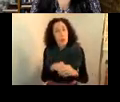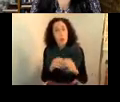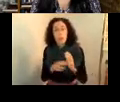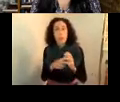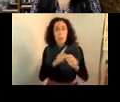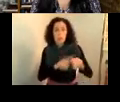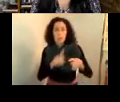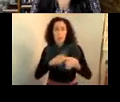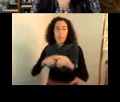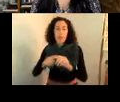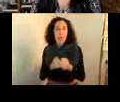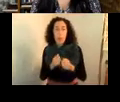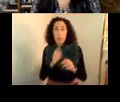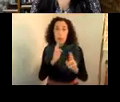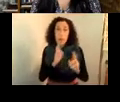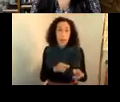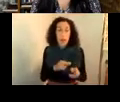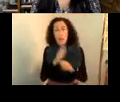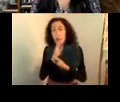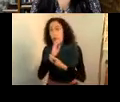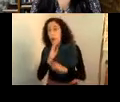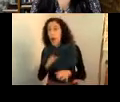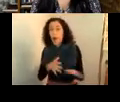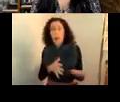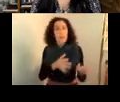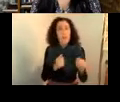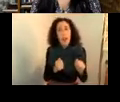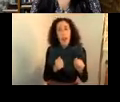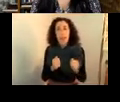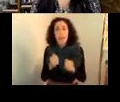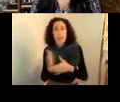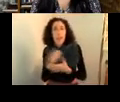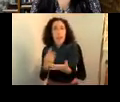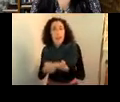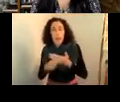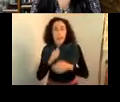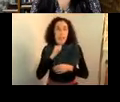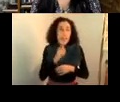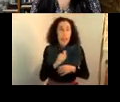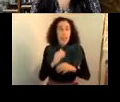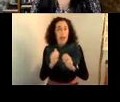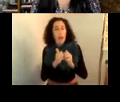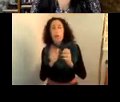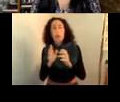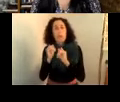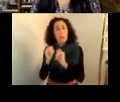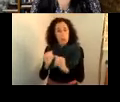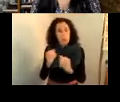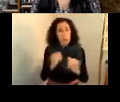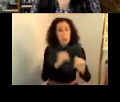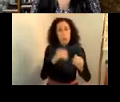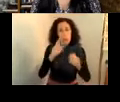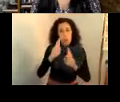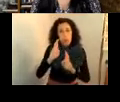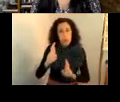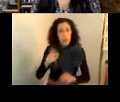it's very easy for you to hop in the chat and you have things that you want to say when you're unmuted, making that space and doing